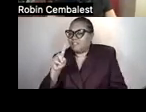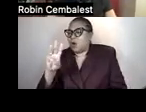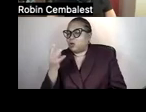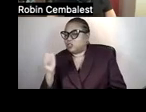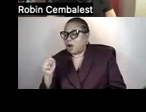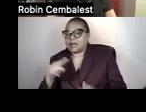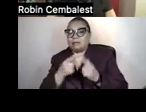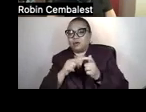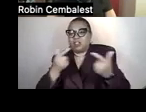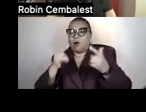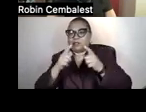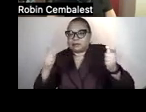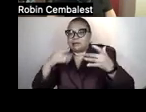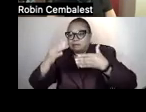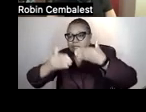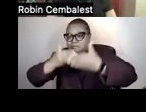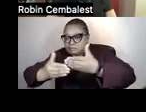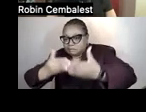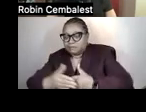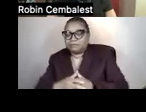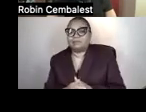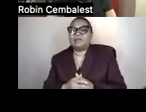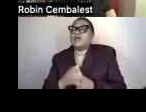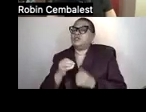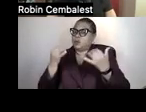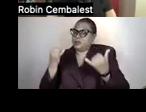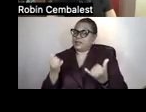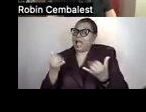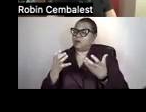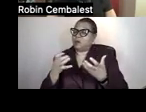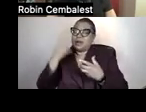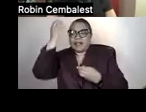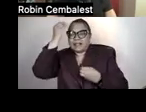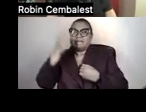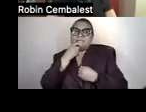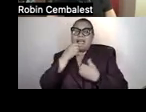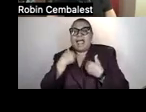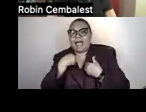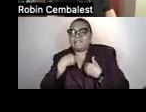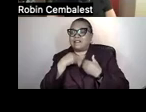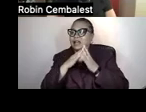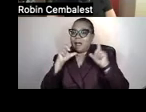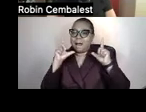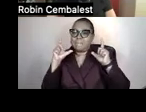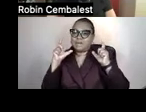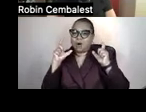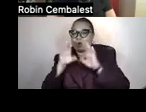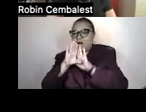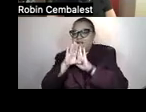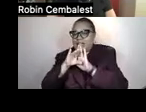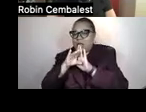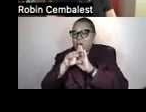move the larger tasks along. So now we want to think about having a photo